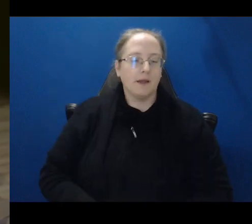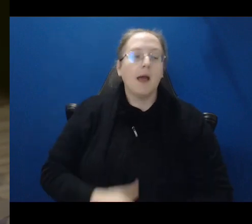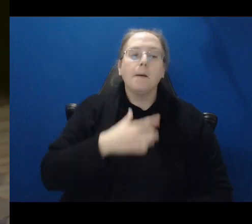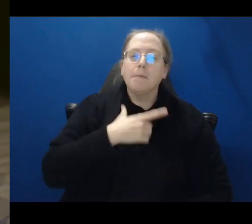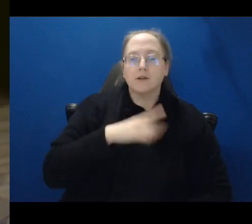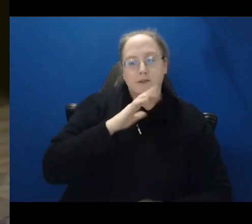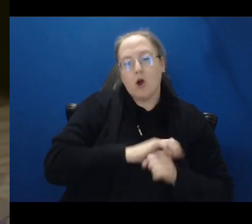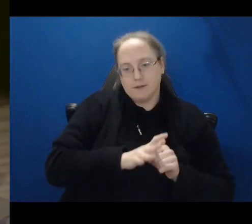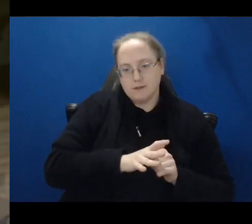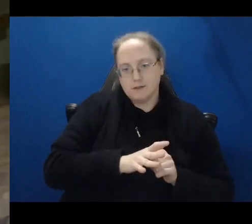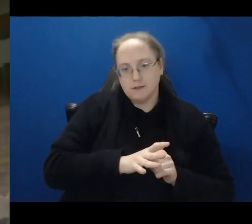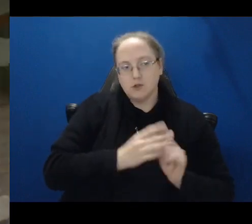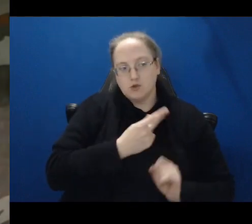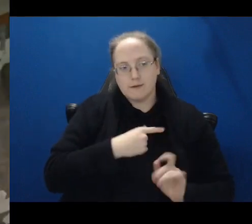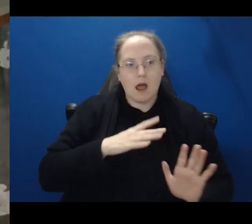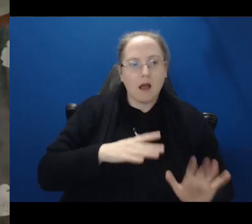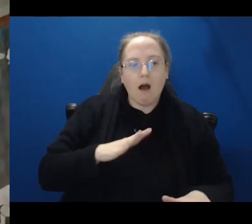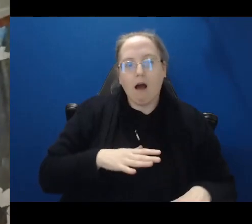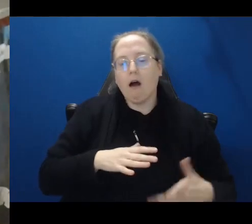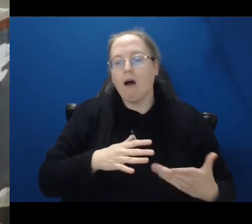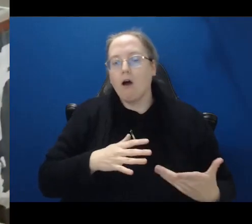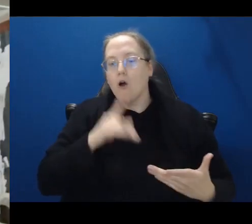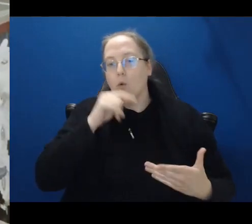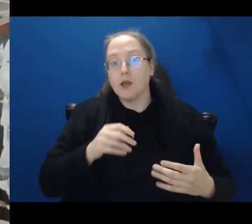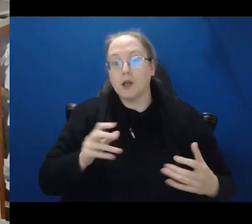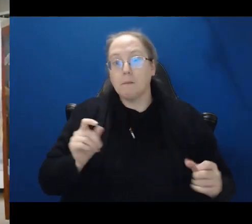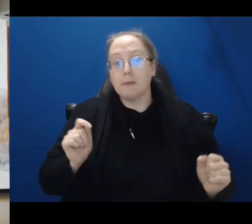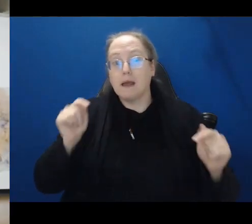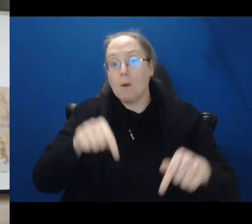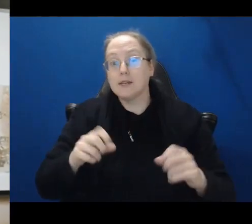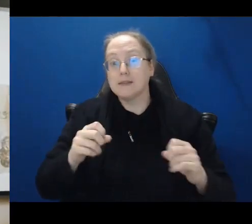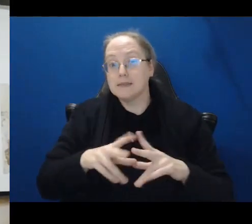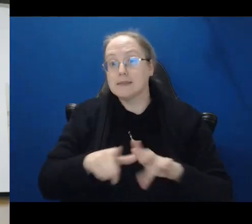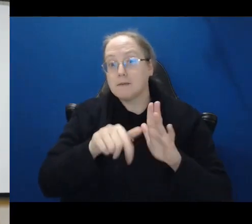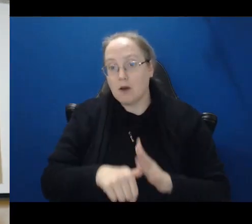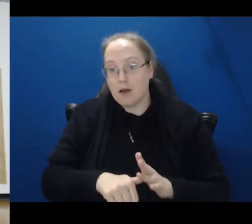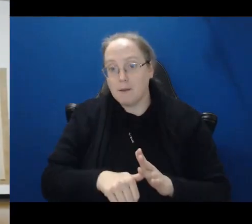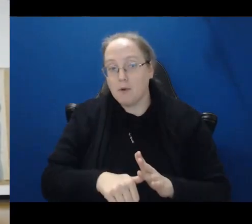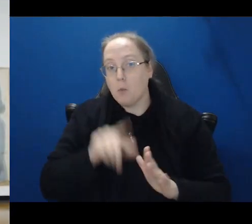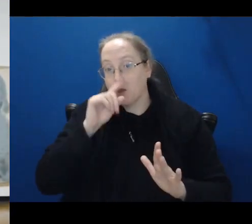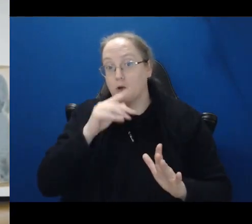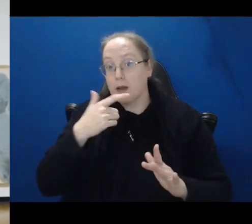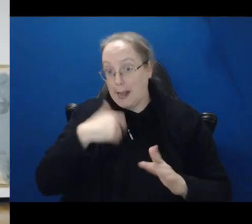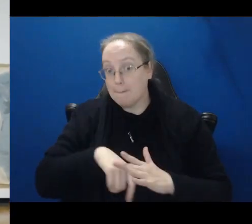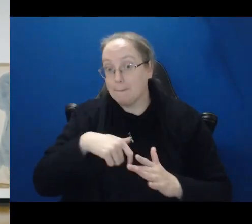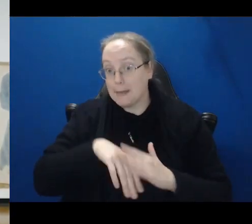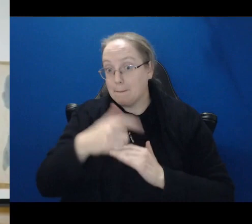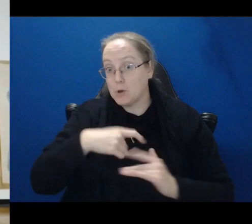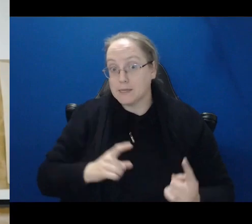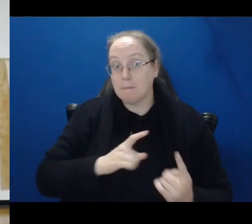were like, oh, we can both like be in Sydney at the same time, and we could meet in person and have a